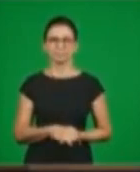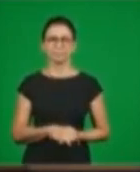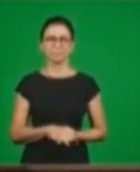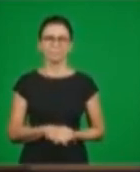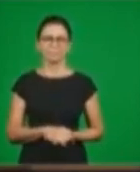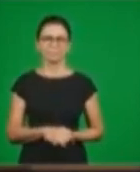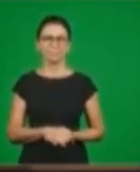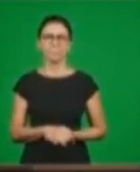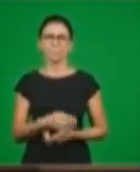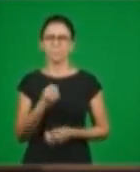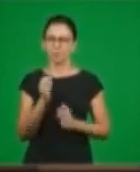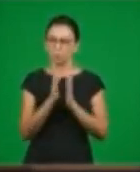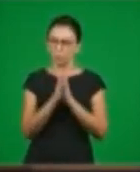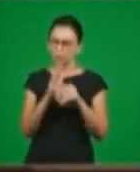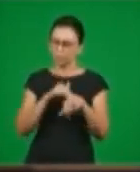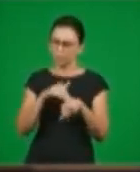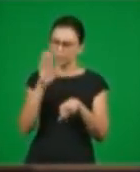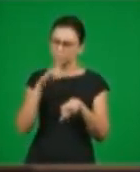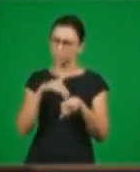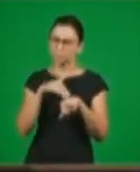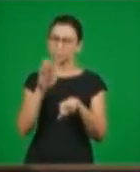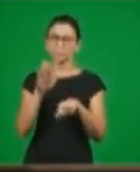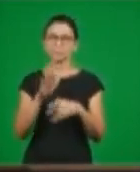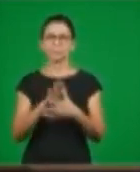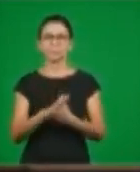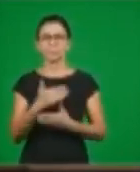say it doesn't that. No, pray more.